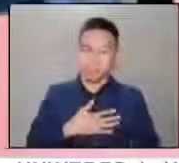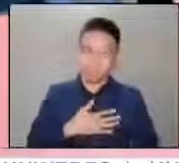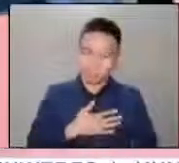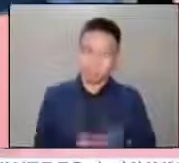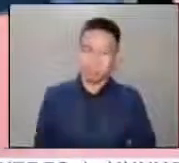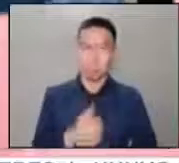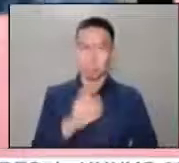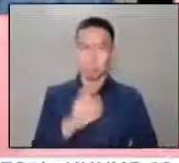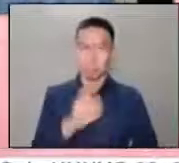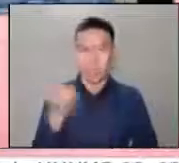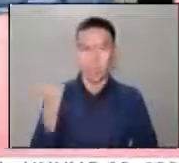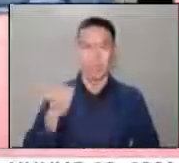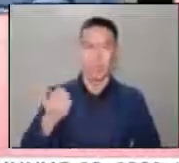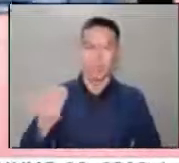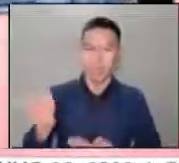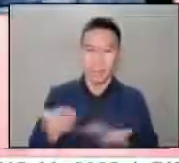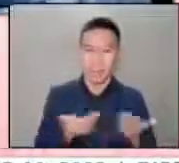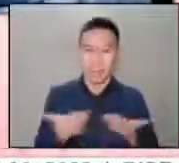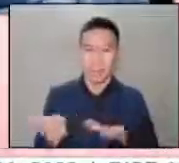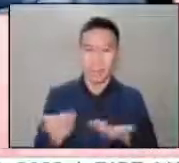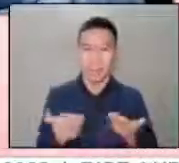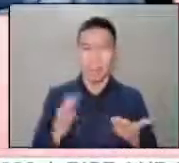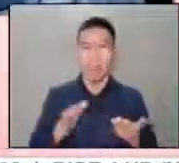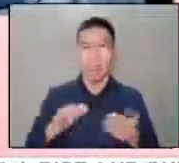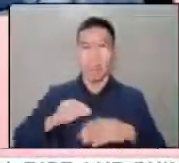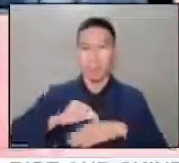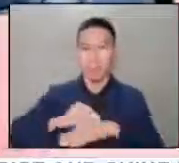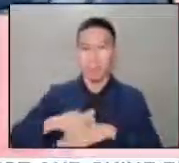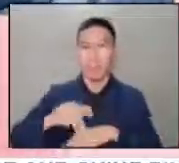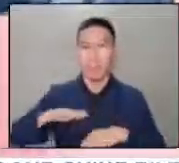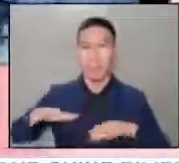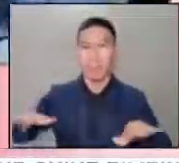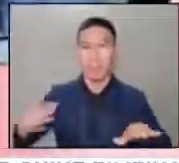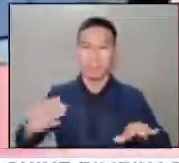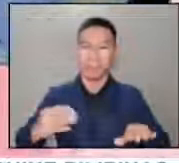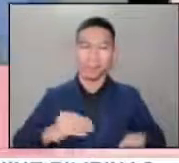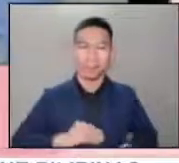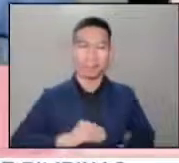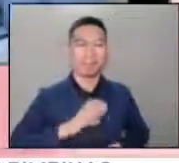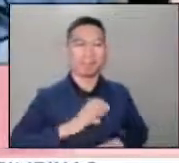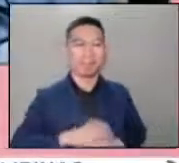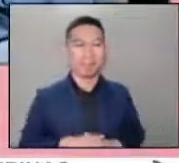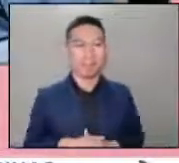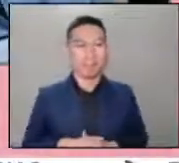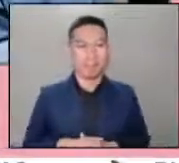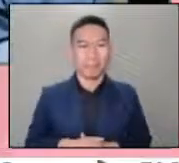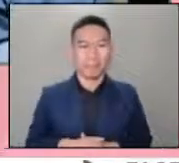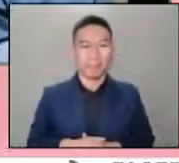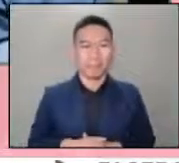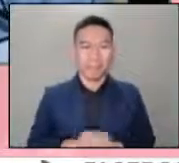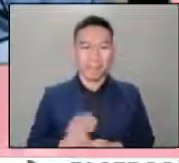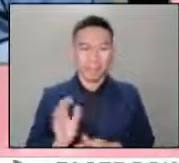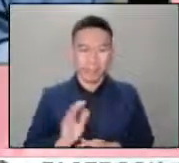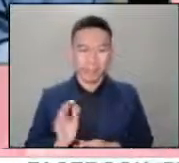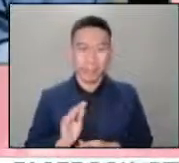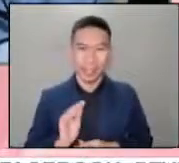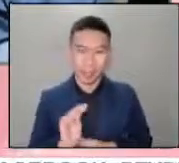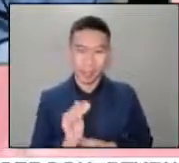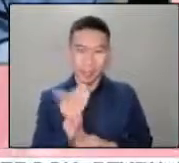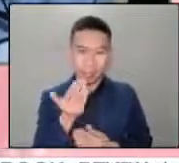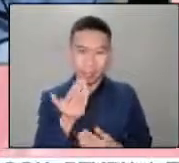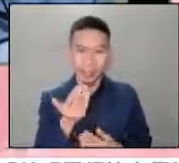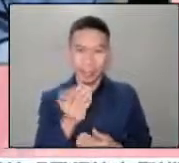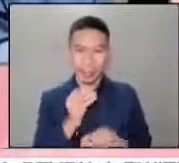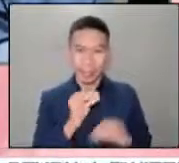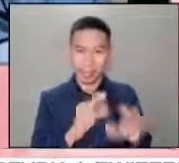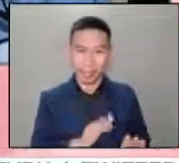to be motivated and be active during sa activity. Teacher Jeric, good morning! Si Chino man ito. Saan o kanino ka ba